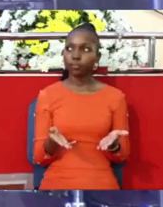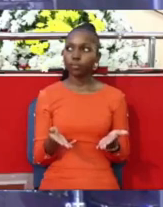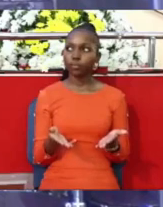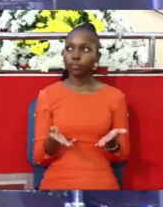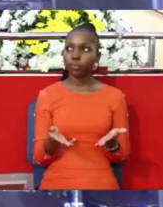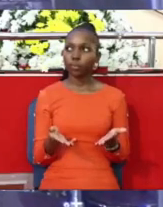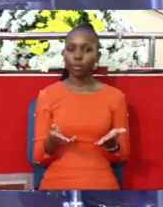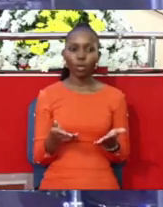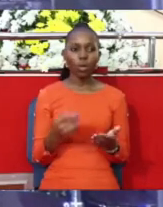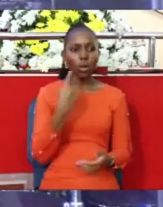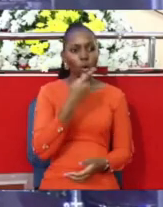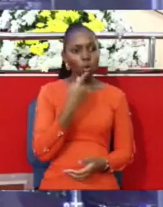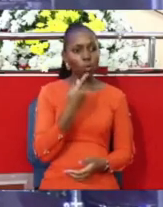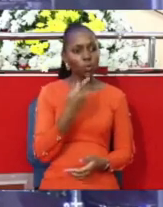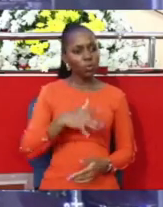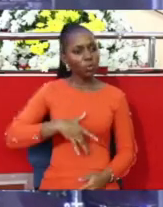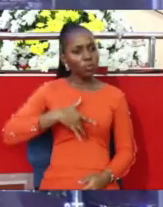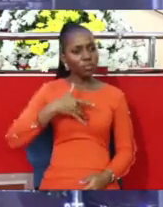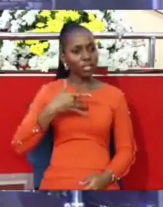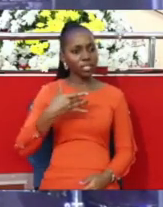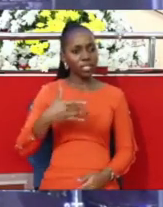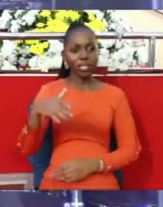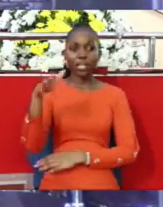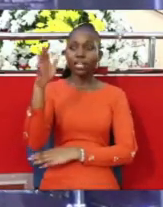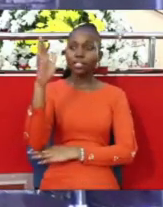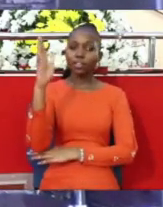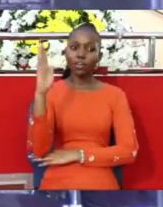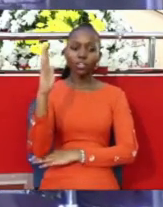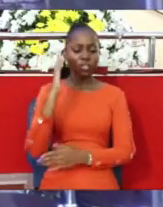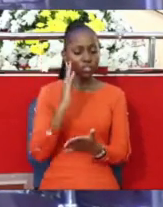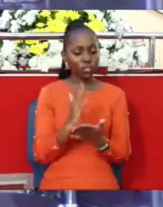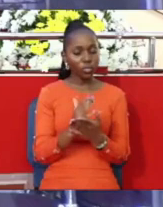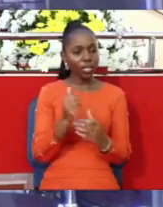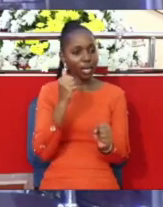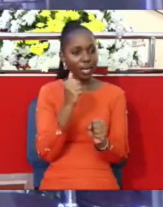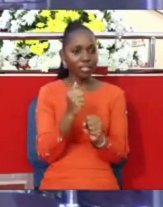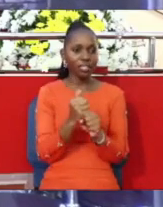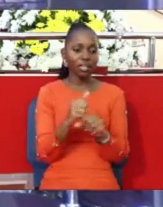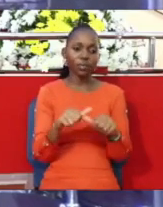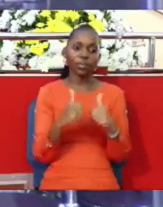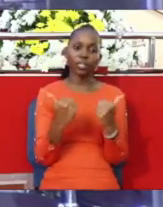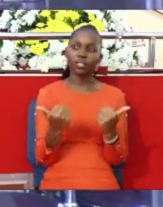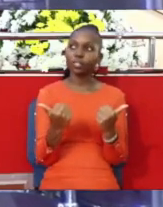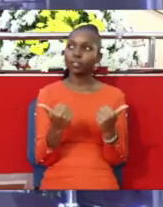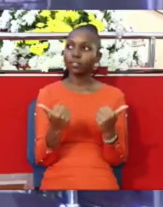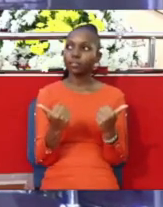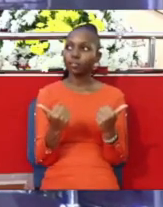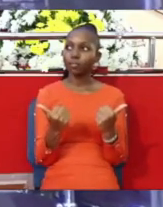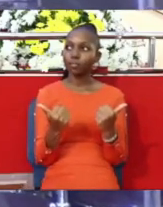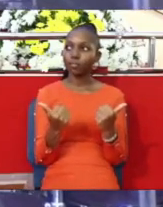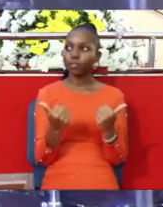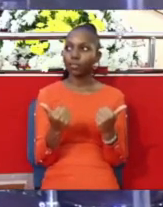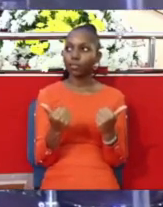wanahisi Bwana amekufanya mwenye haki? Hey, hata watu wanisikii. Nilisema hivi. Si haki yako. Yes. Ni yeye